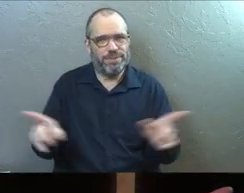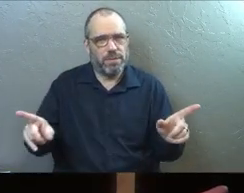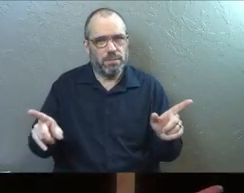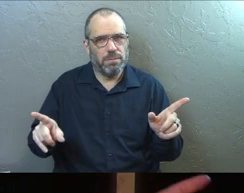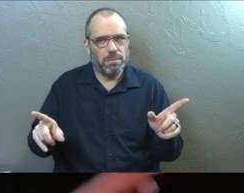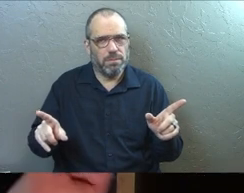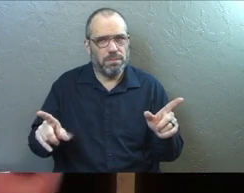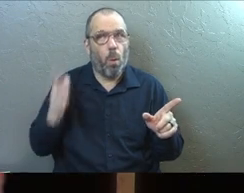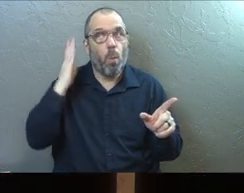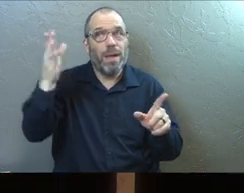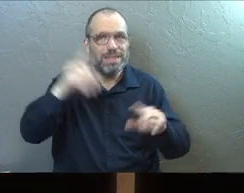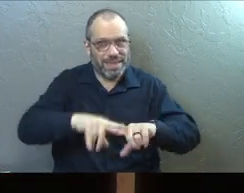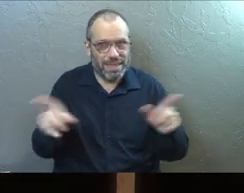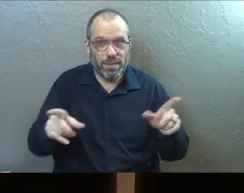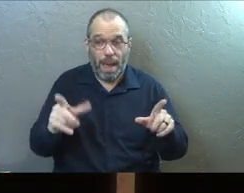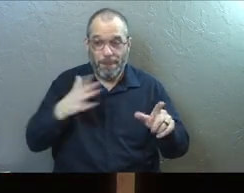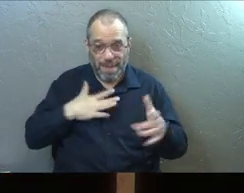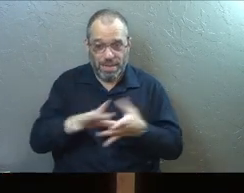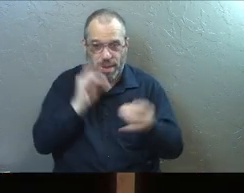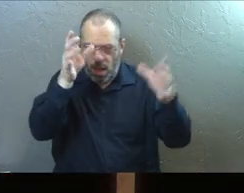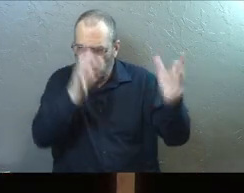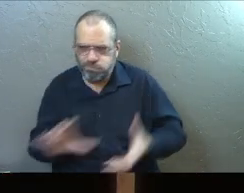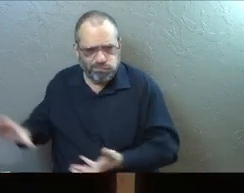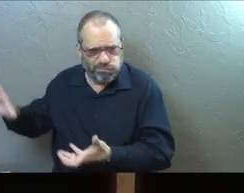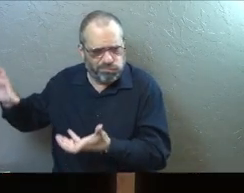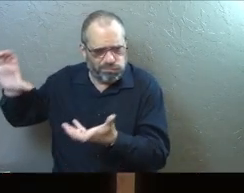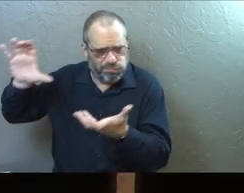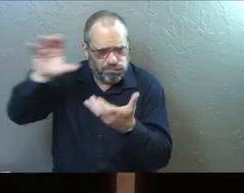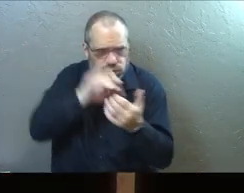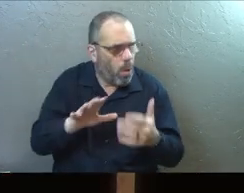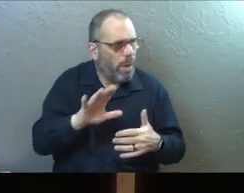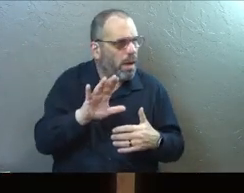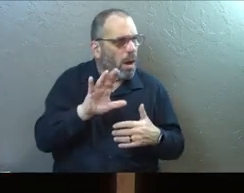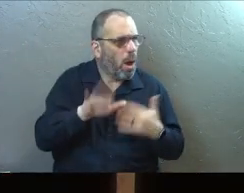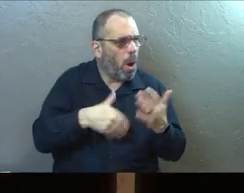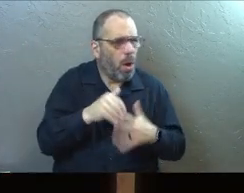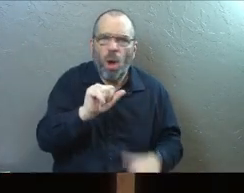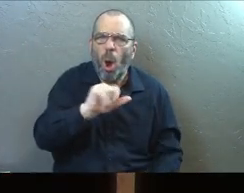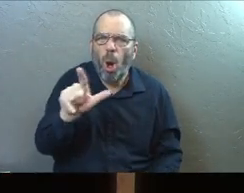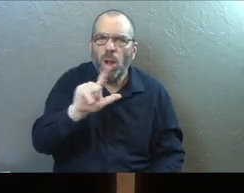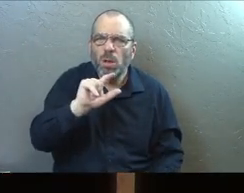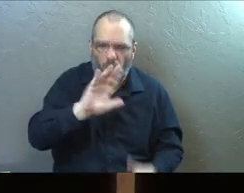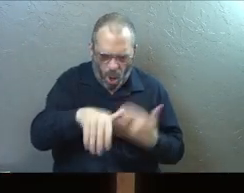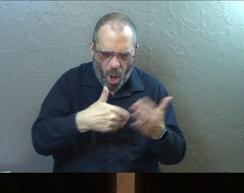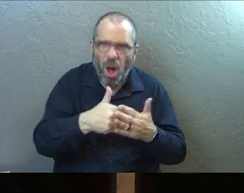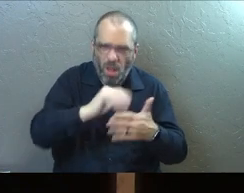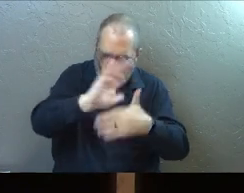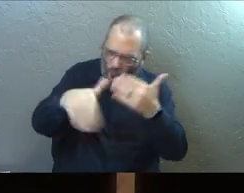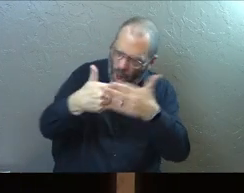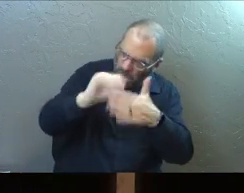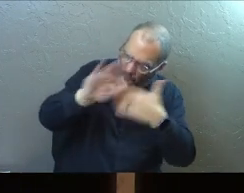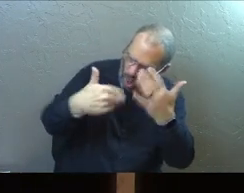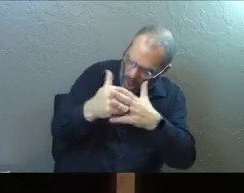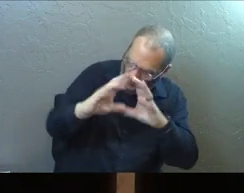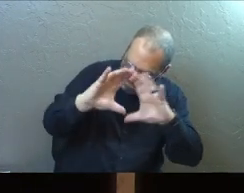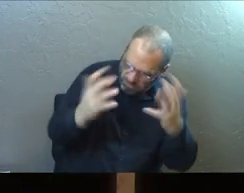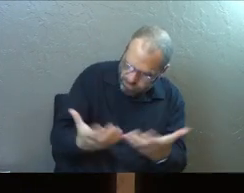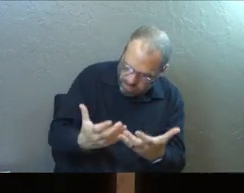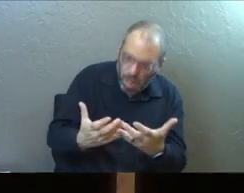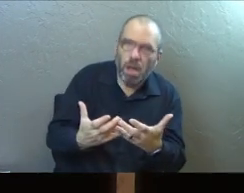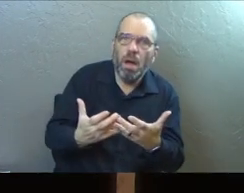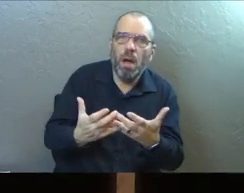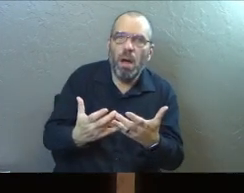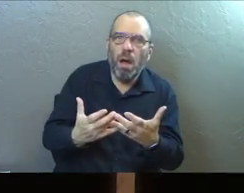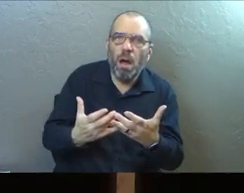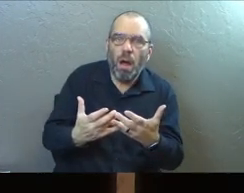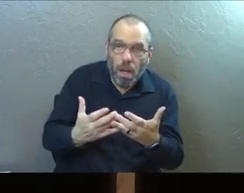says. One day I'm going to pour it out on all men. Say all. All. All is the operative word here. And this would